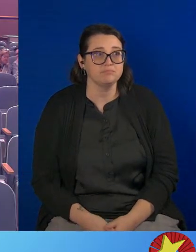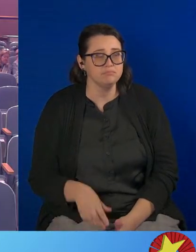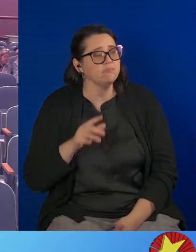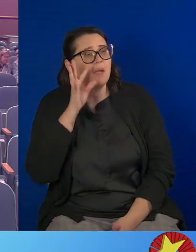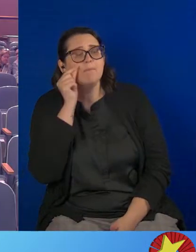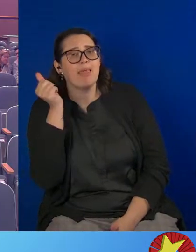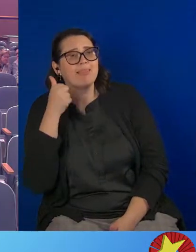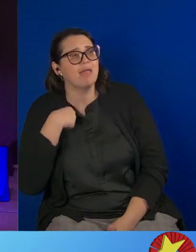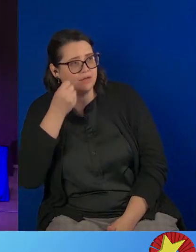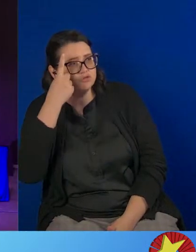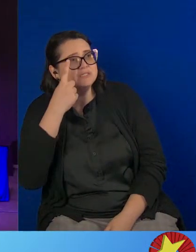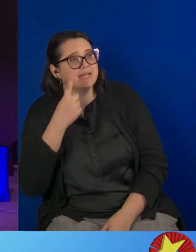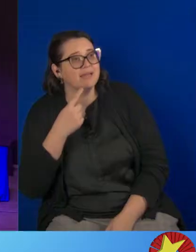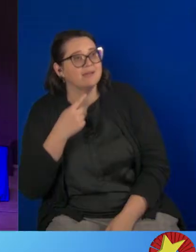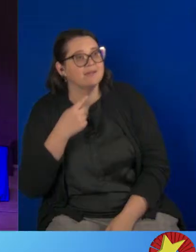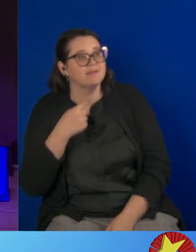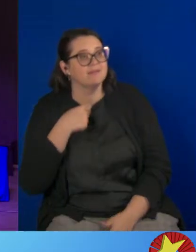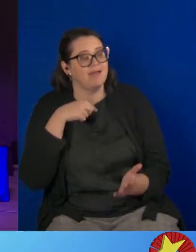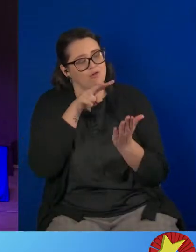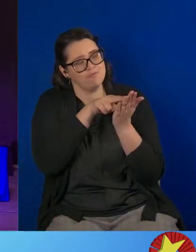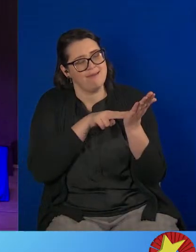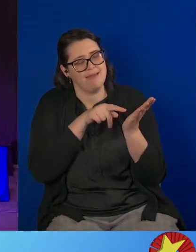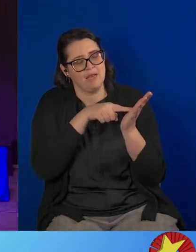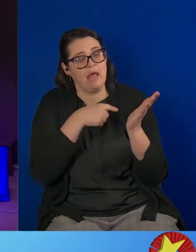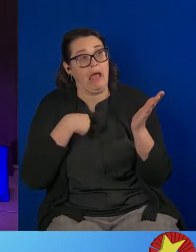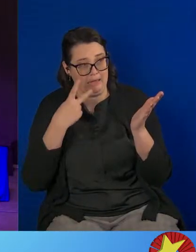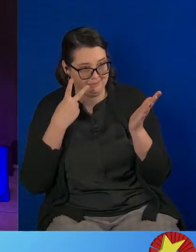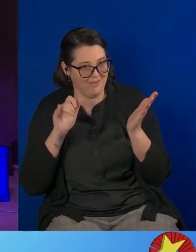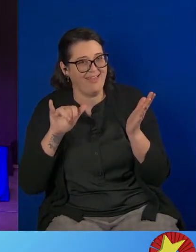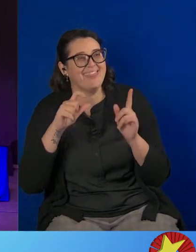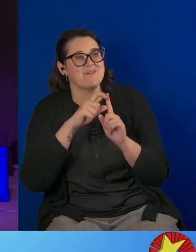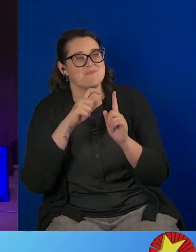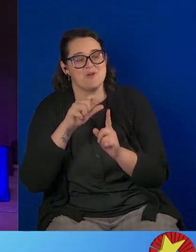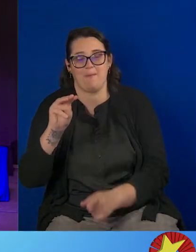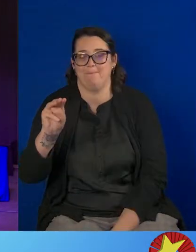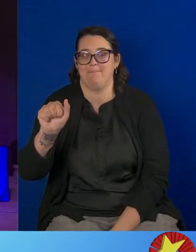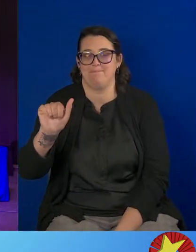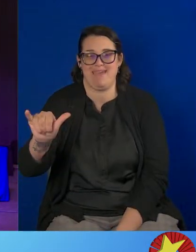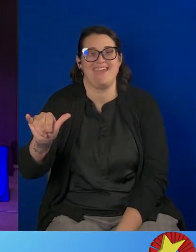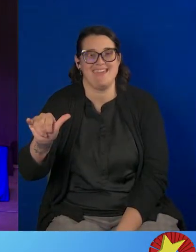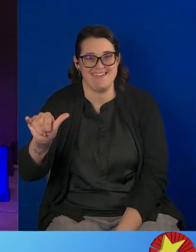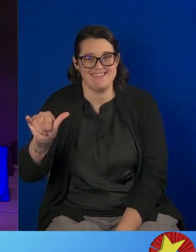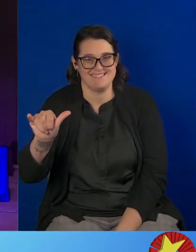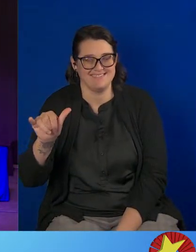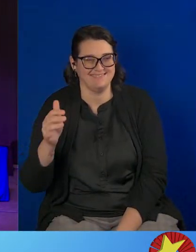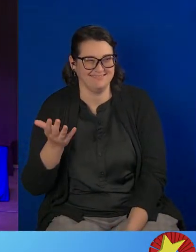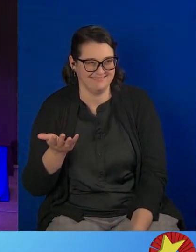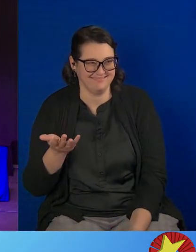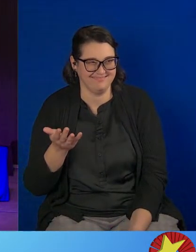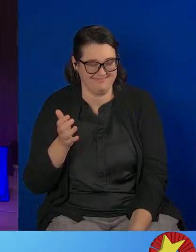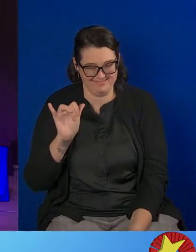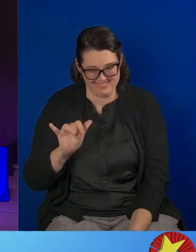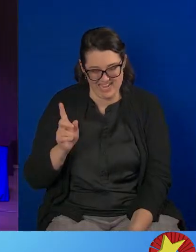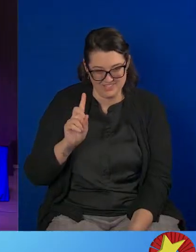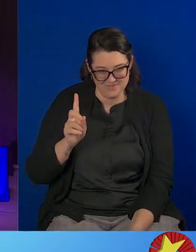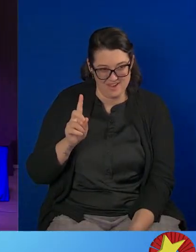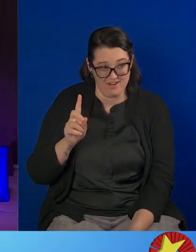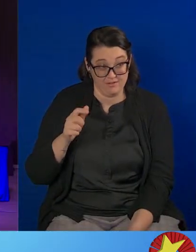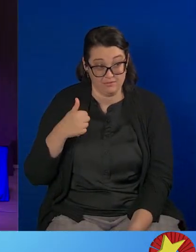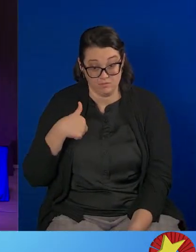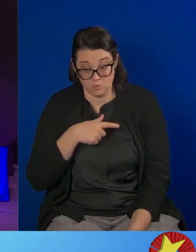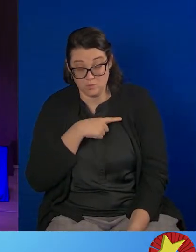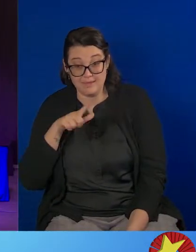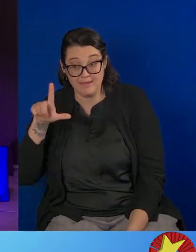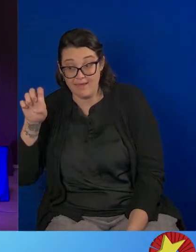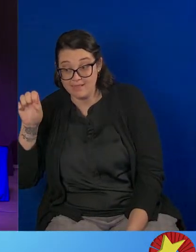The word may, as I read that policy, was a question for me, is then that's where the designation of an LEA versus an